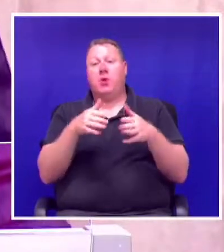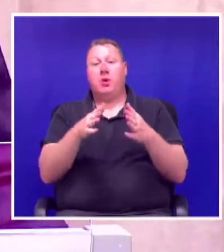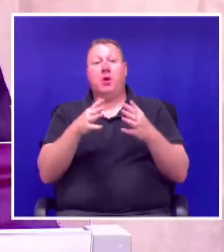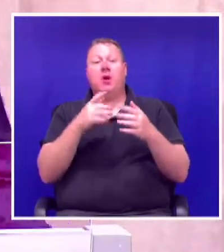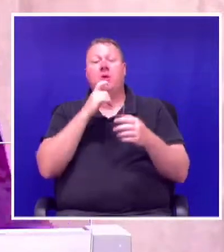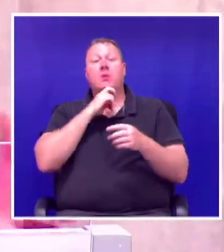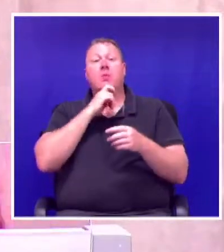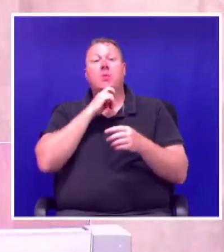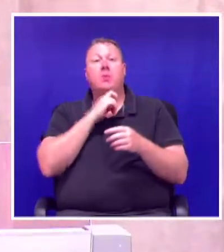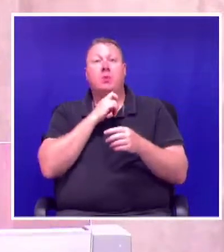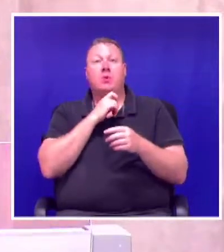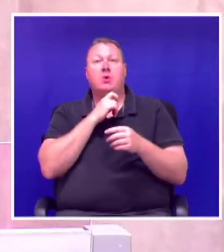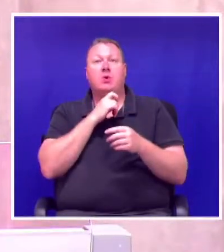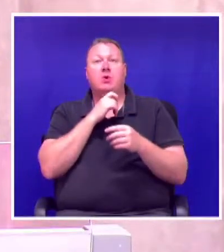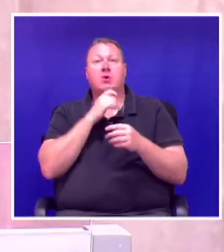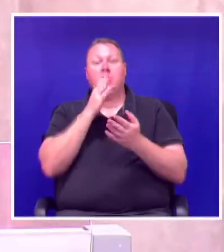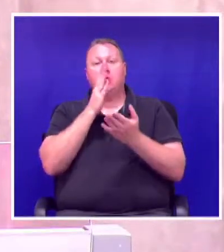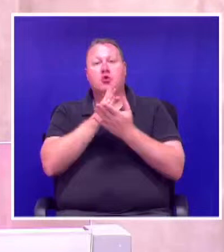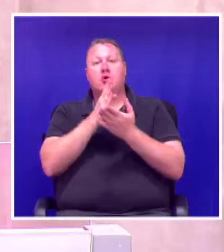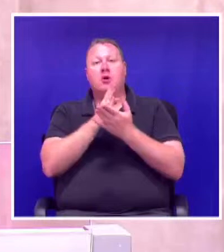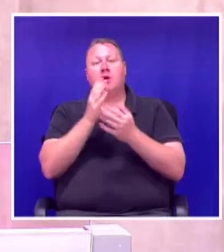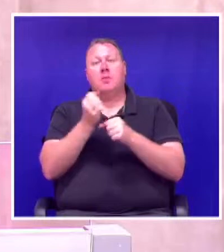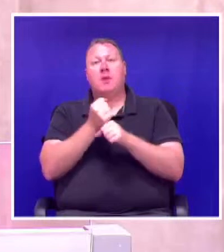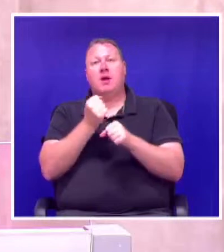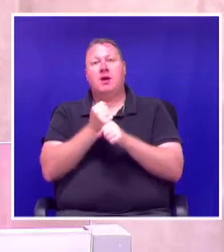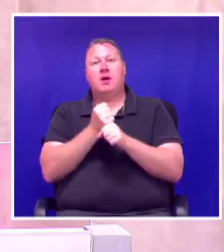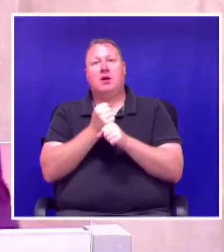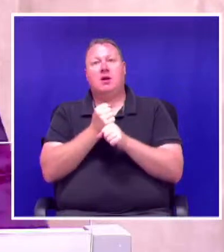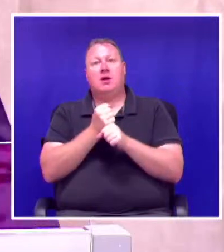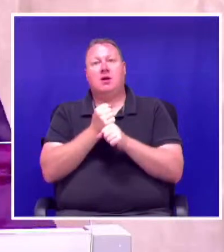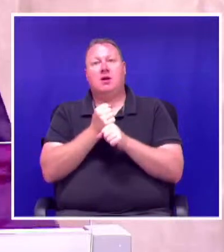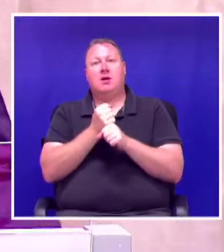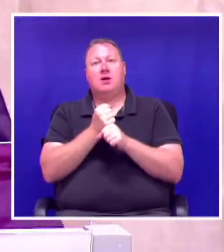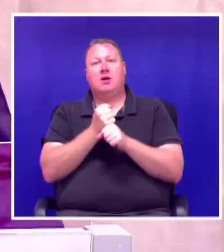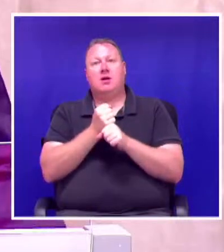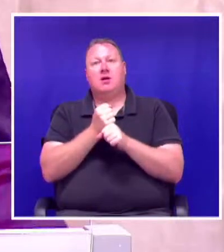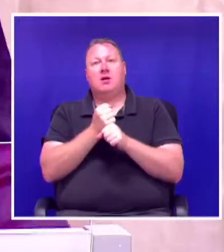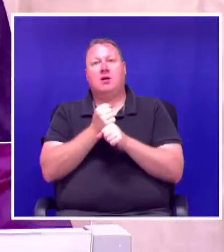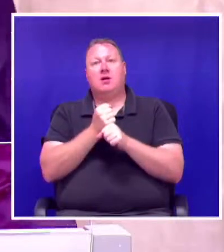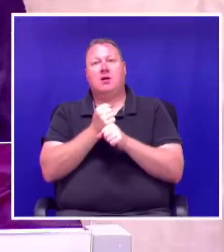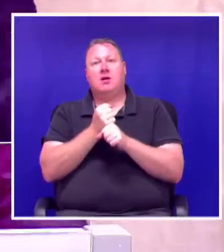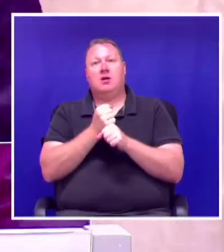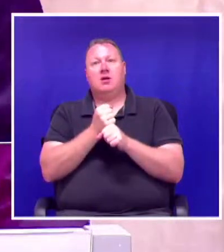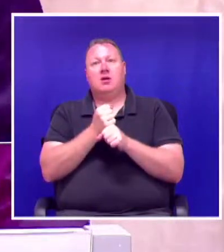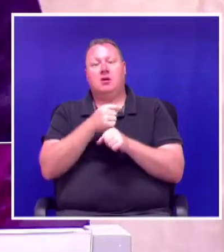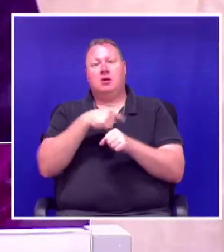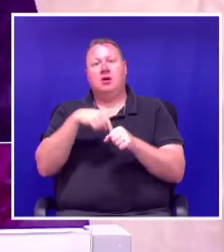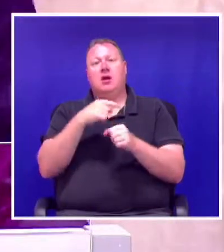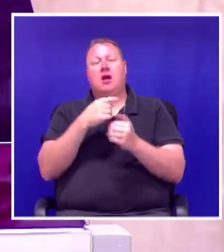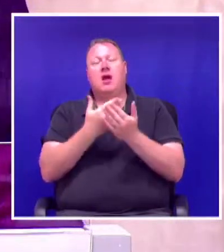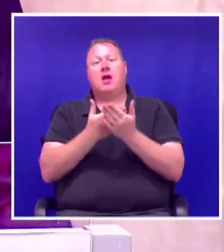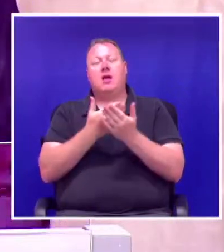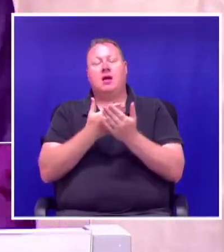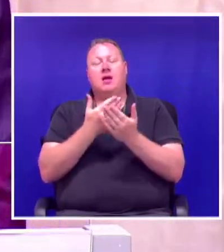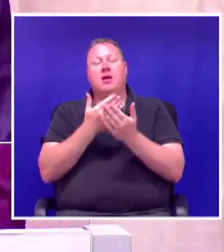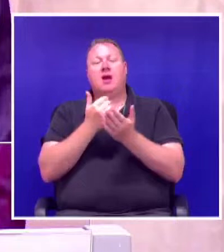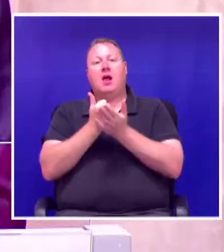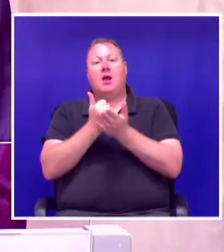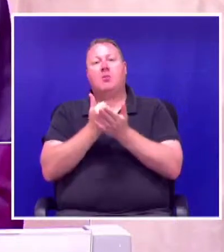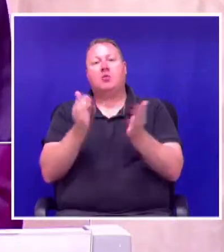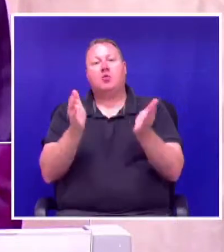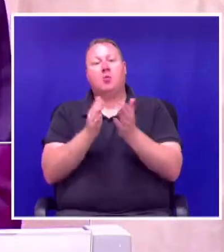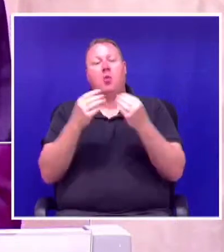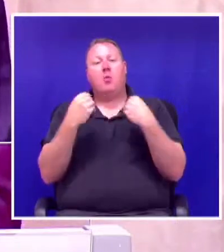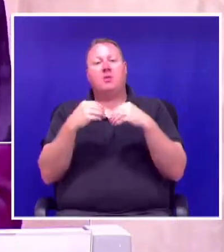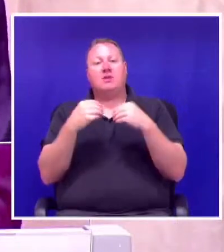used, and particularly to ensure that we can help these small businesses to thrive. So